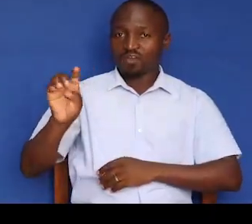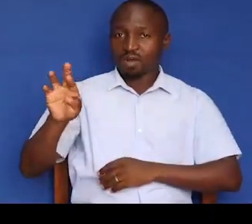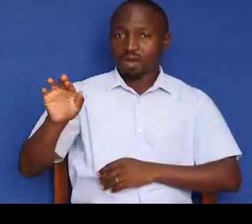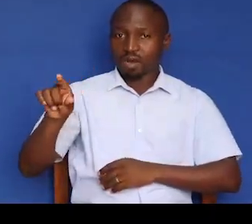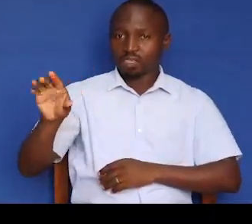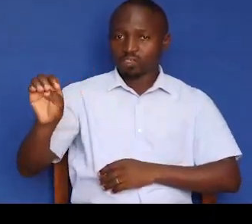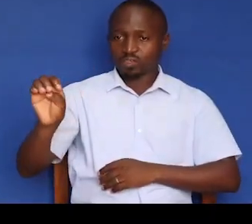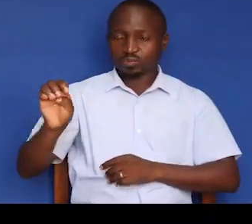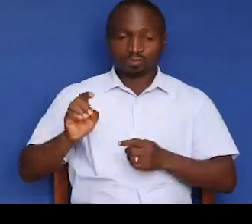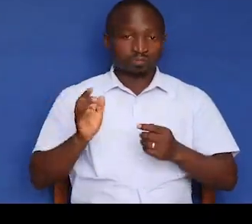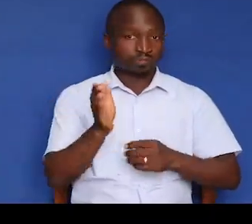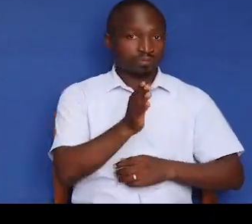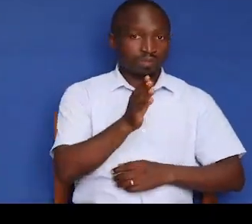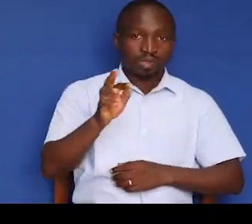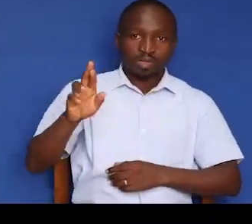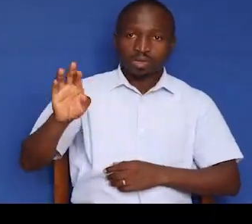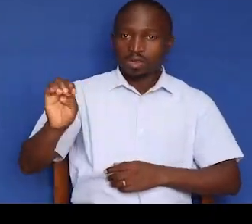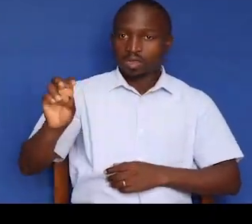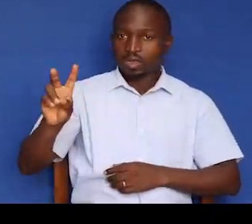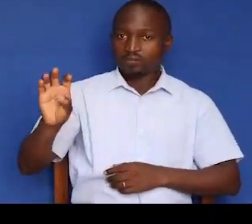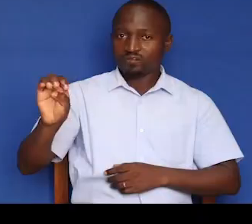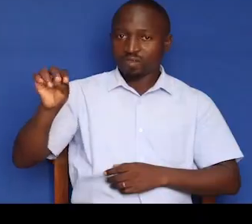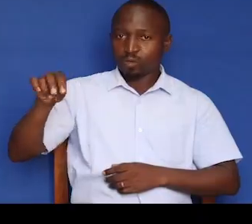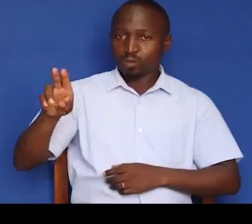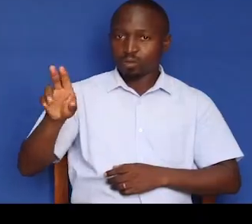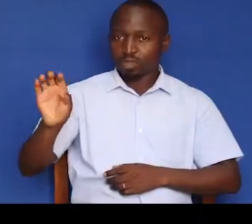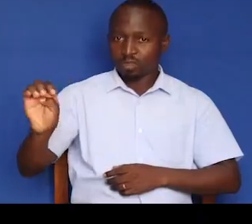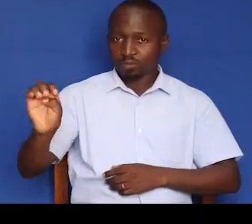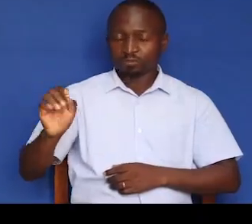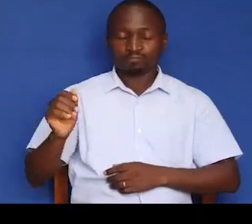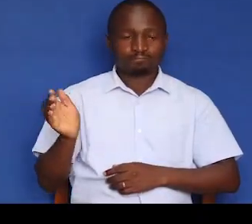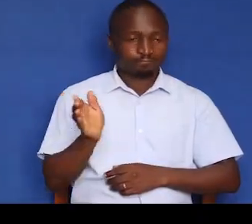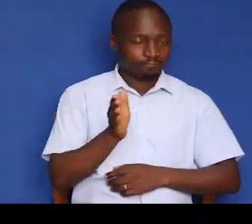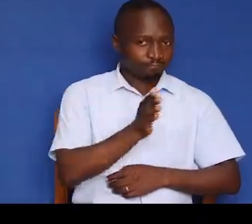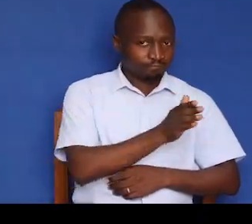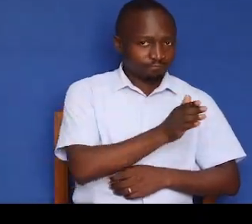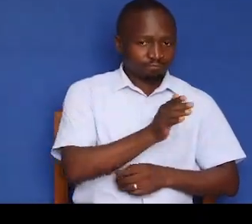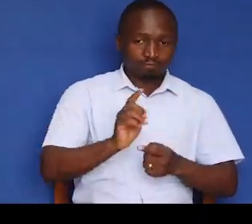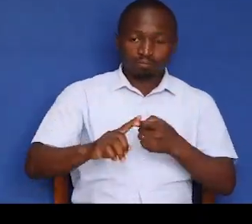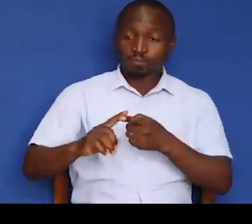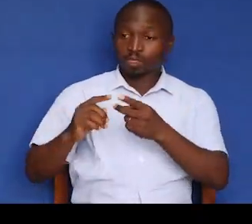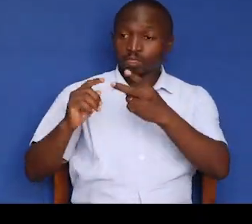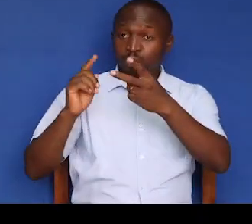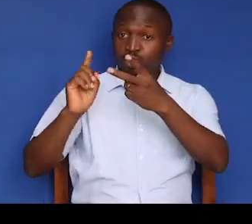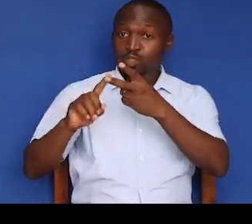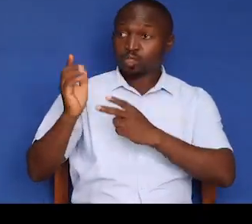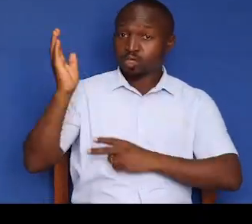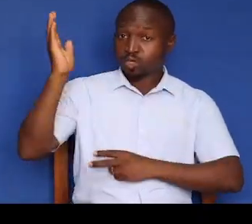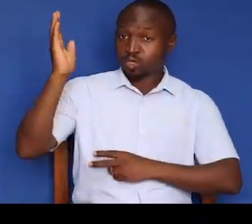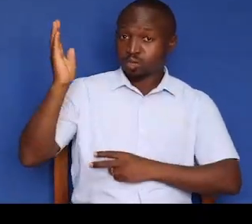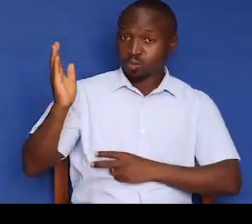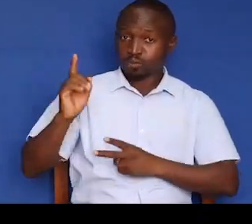When we come at two output level, at two output level, you may see total